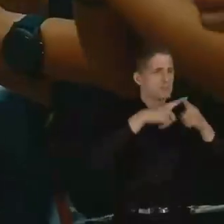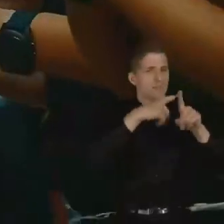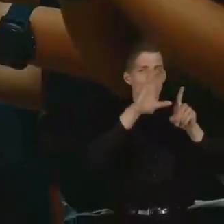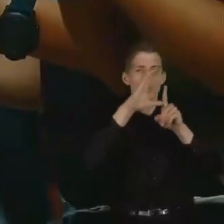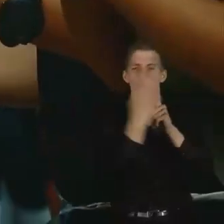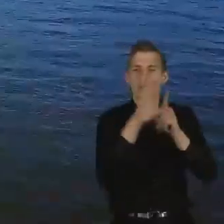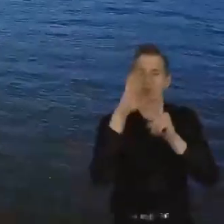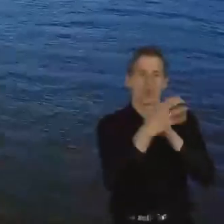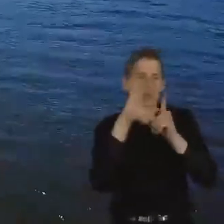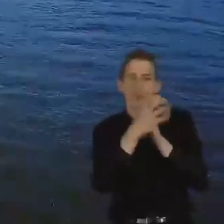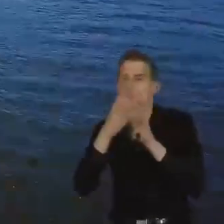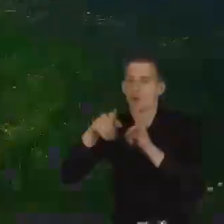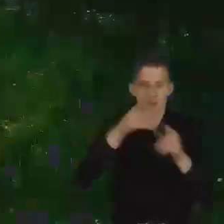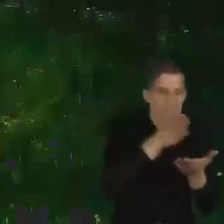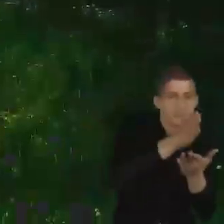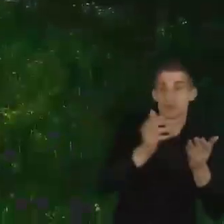sports,